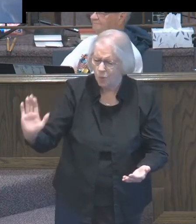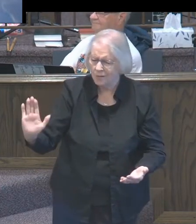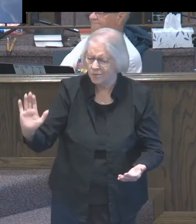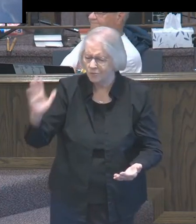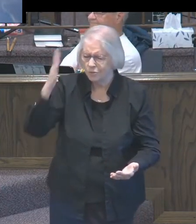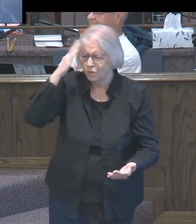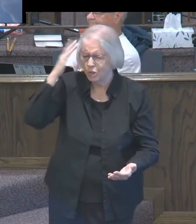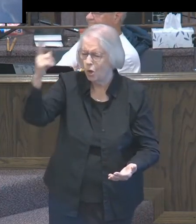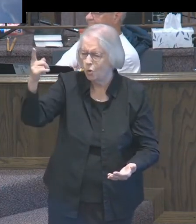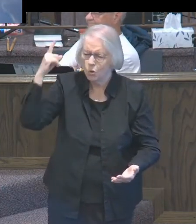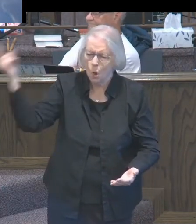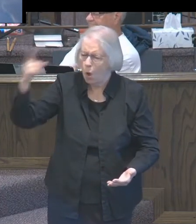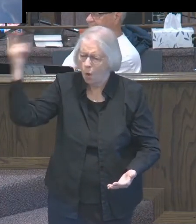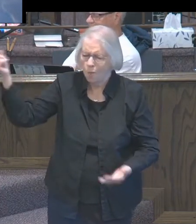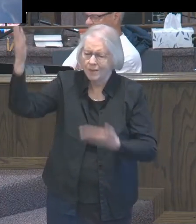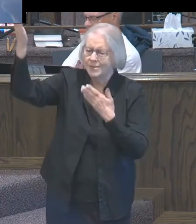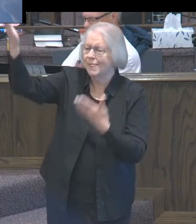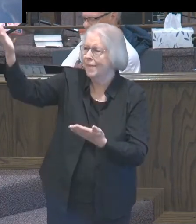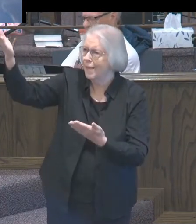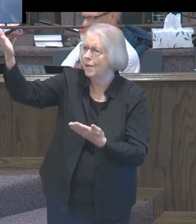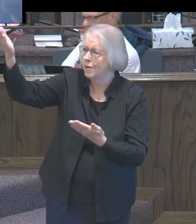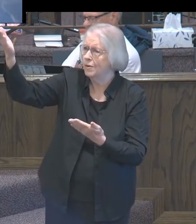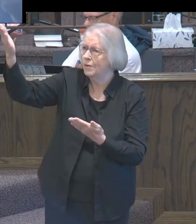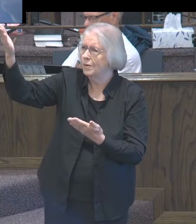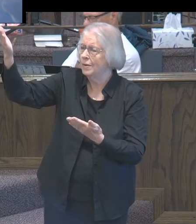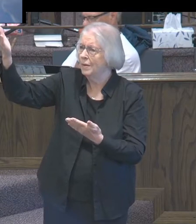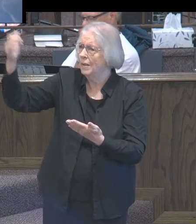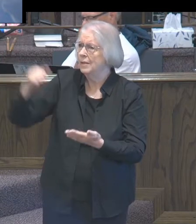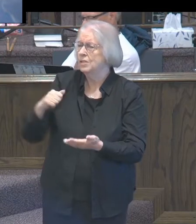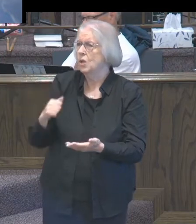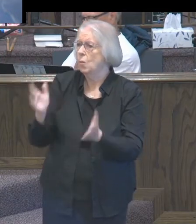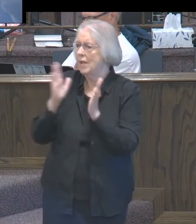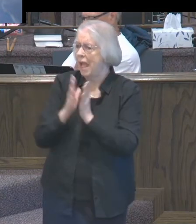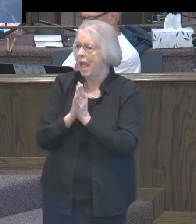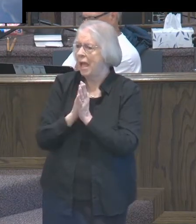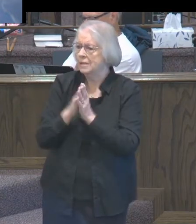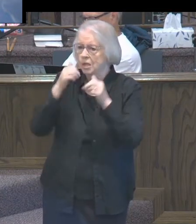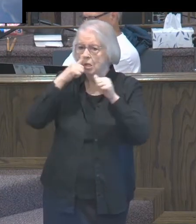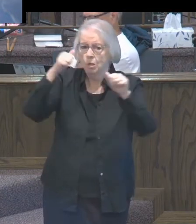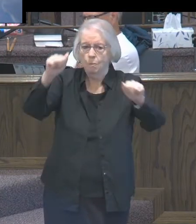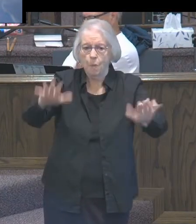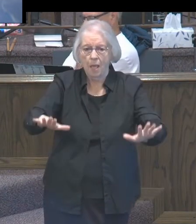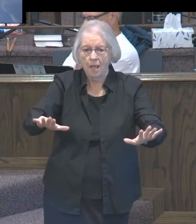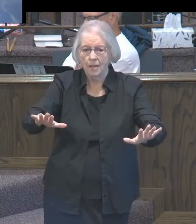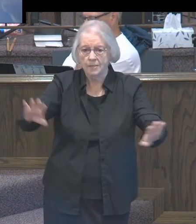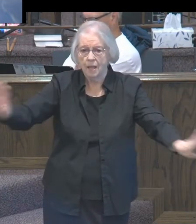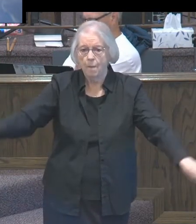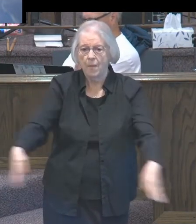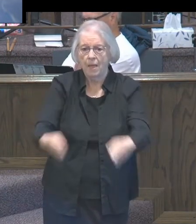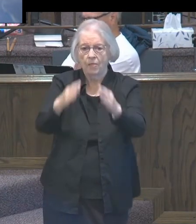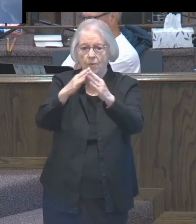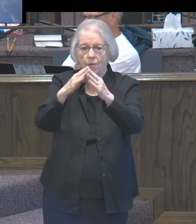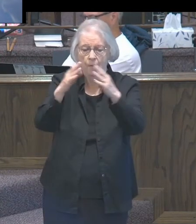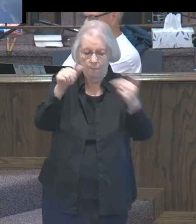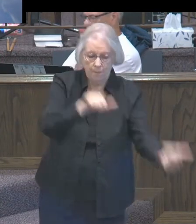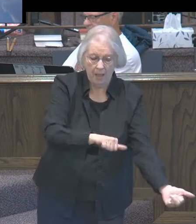ask you to protect them, to guide them as they move to North Carolina. We ask you, Lord, to just